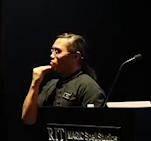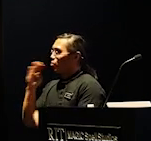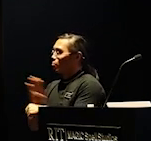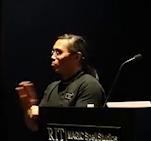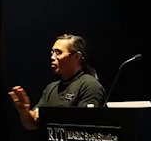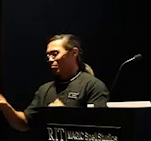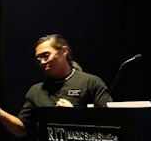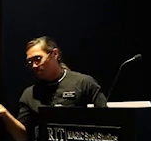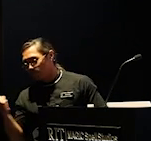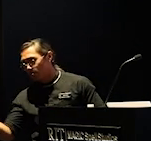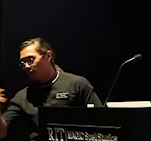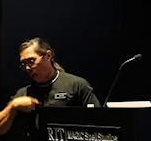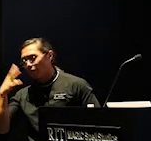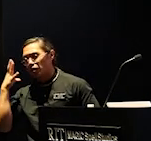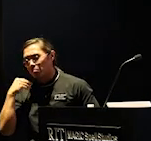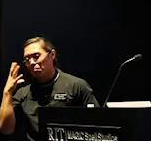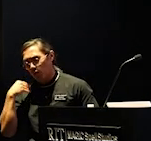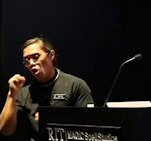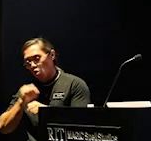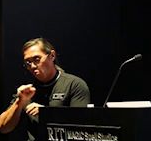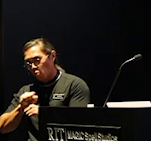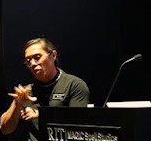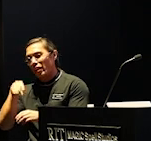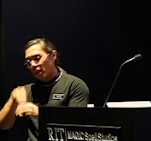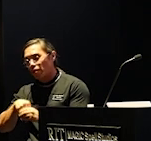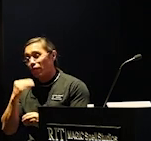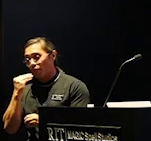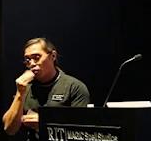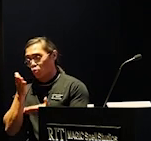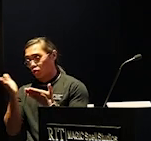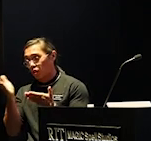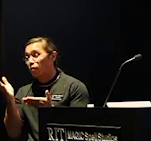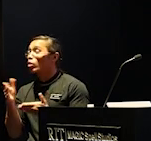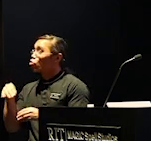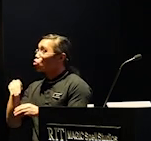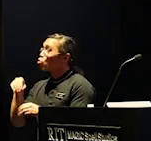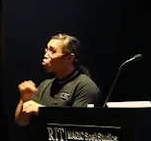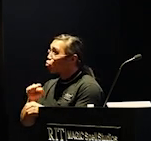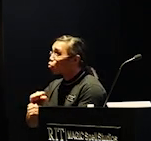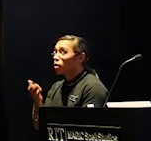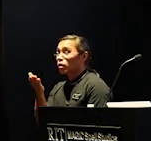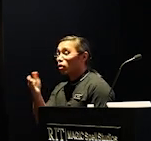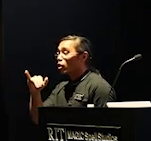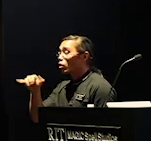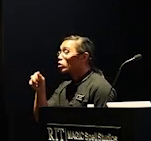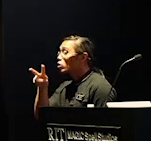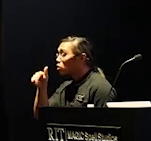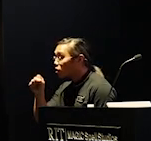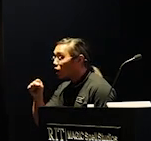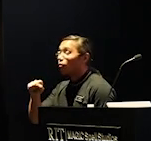the downtown one that encompasses the one here and all this stuff, but I was a coffee guy for a long time and while I was going to school. And